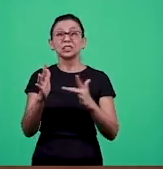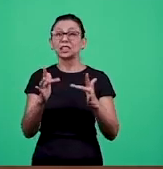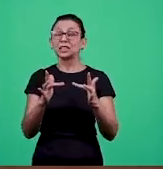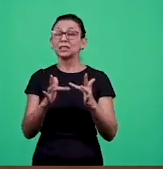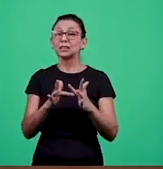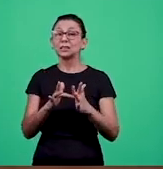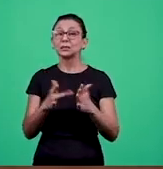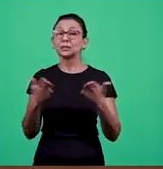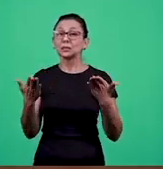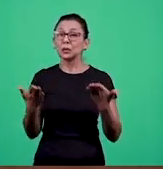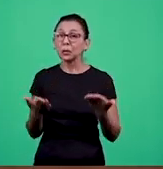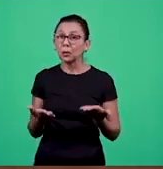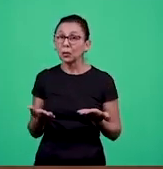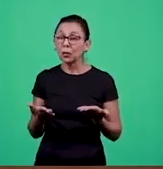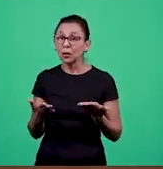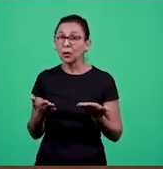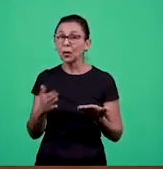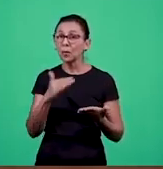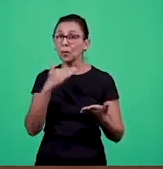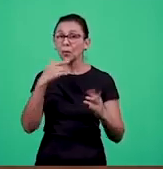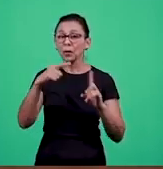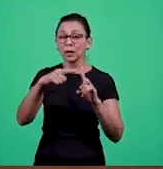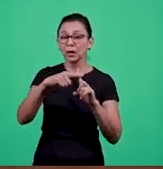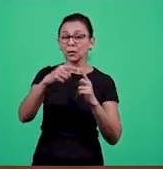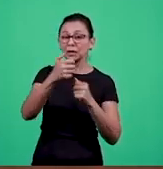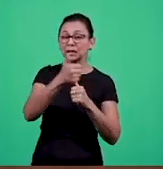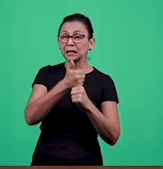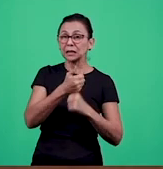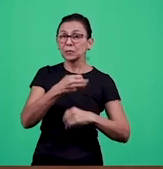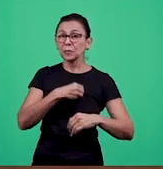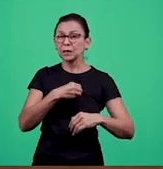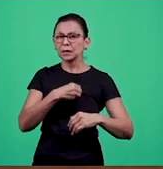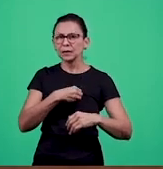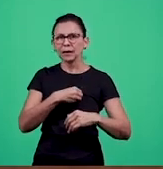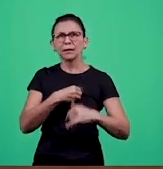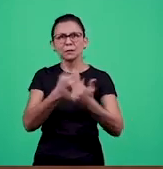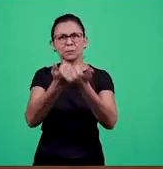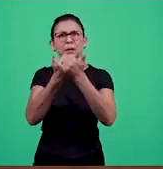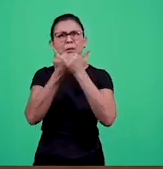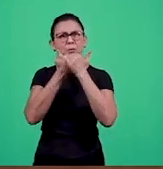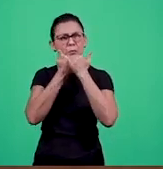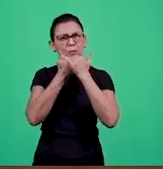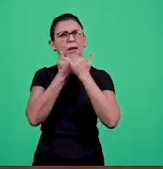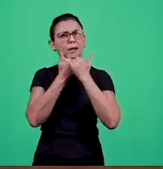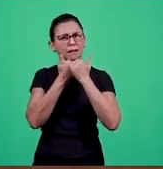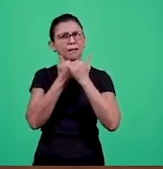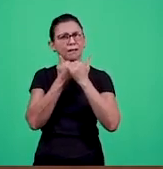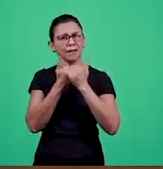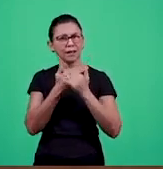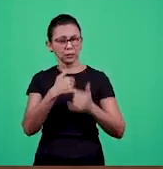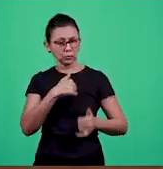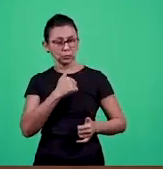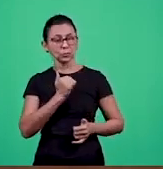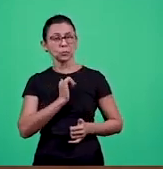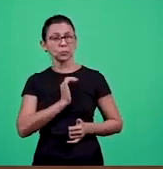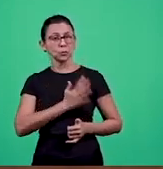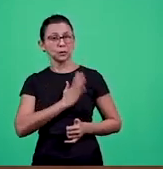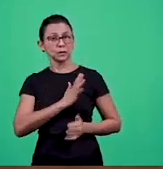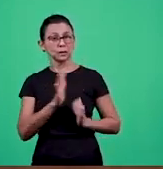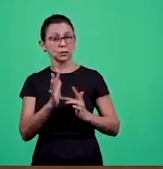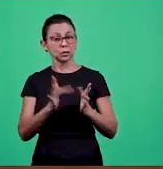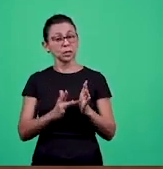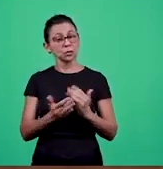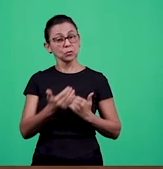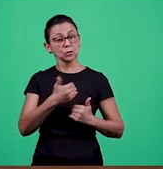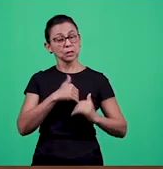Jesus. Jesus is the Lamb of God that takes the sin from the world. And through the blood of Jesus in our hearts,